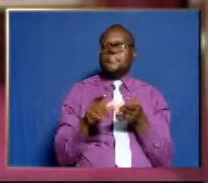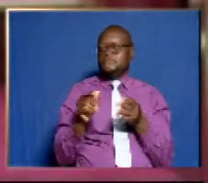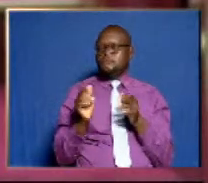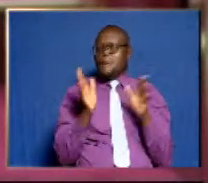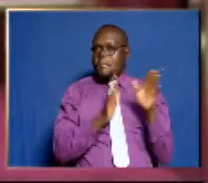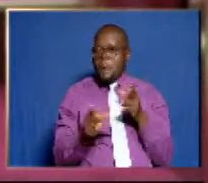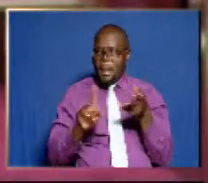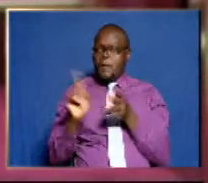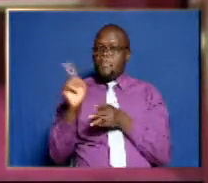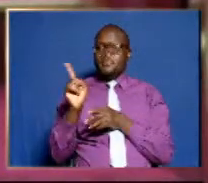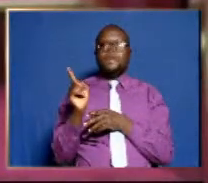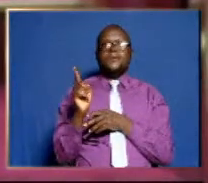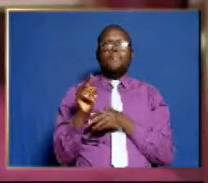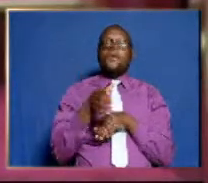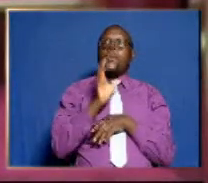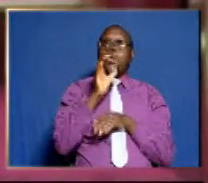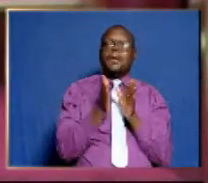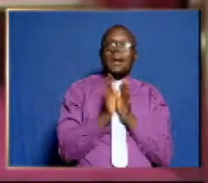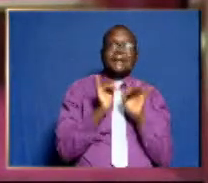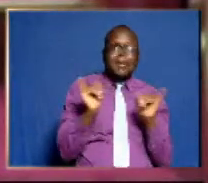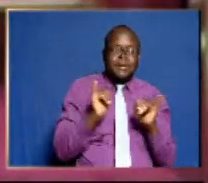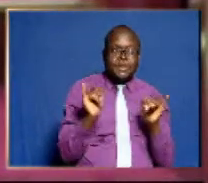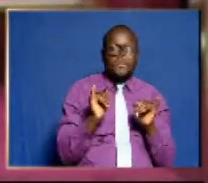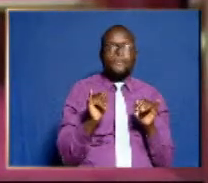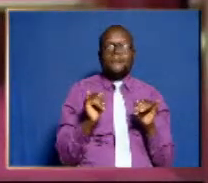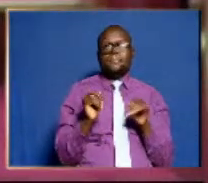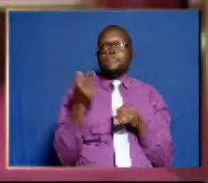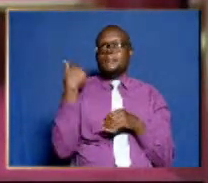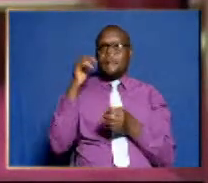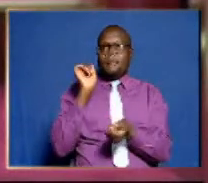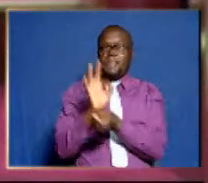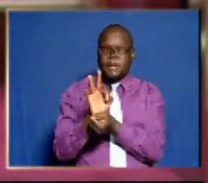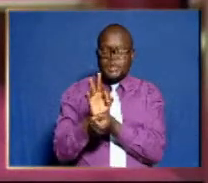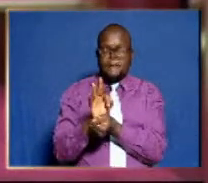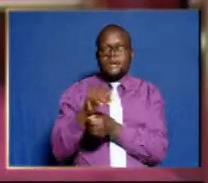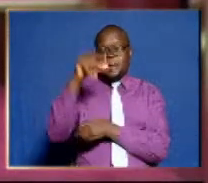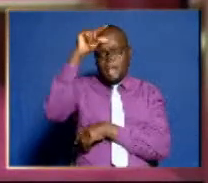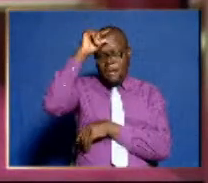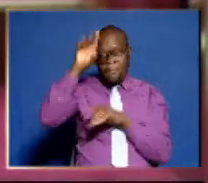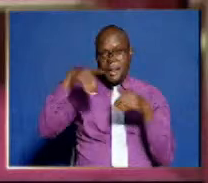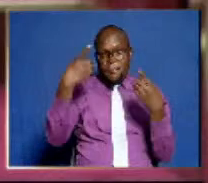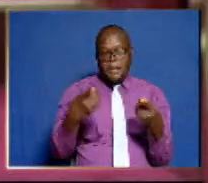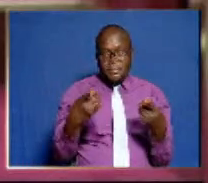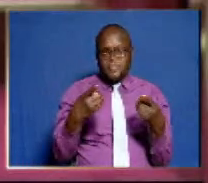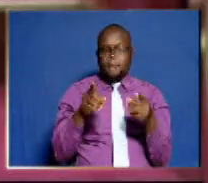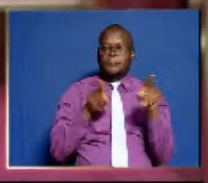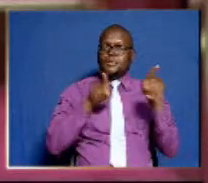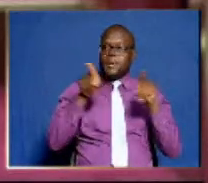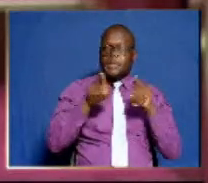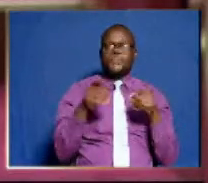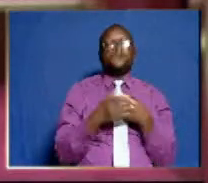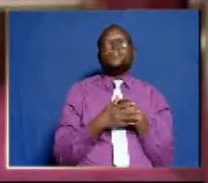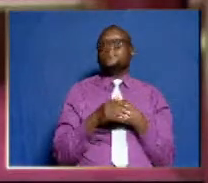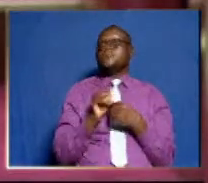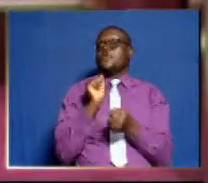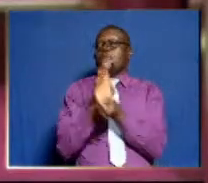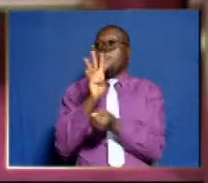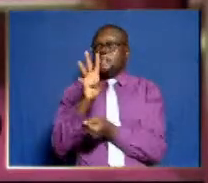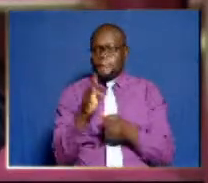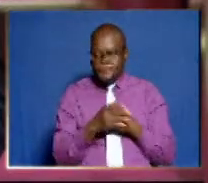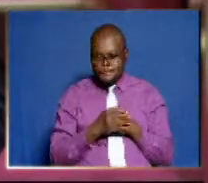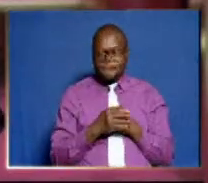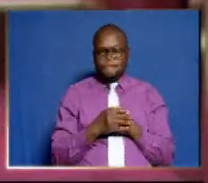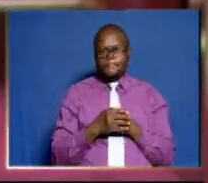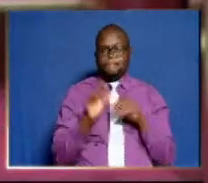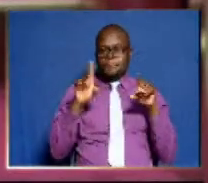the Ministry of Water and Sanitation. Number 13, State Department of Tourism. Number 14, the